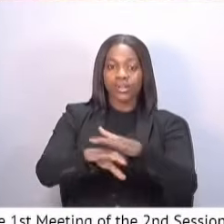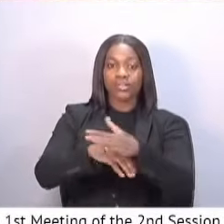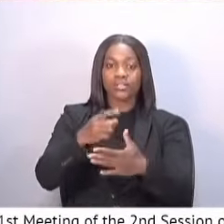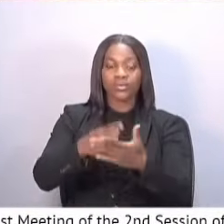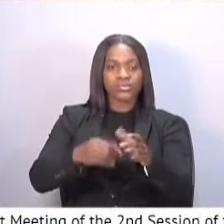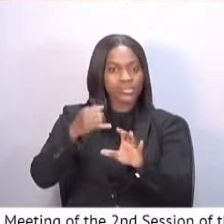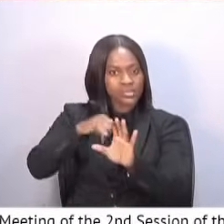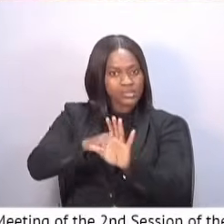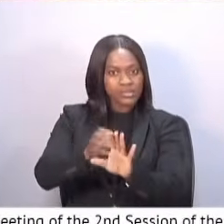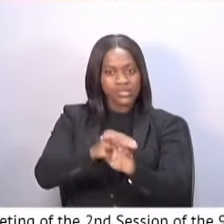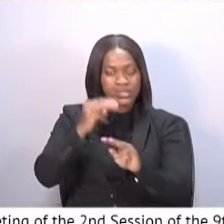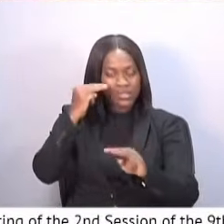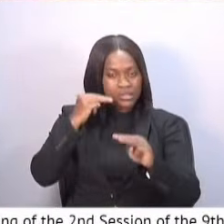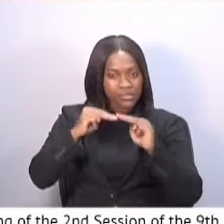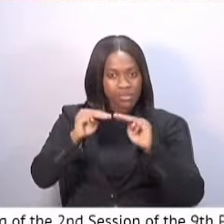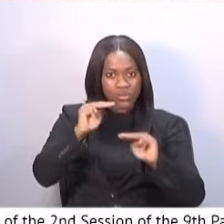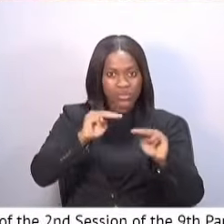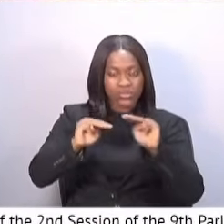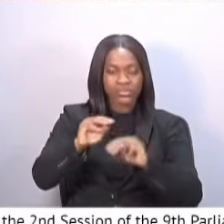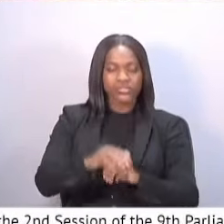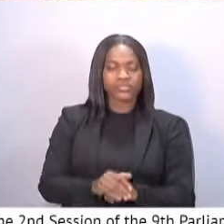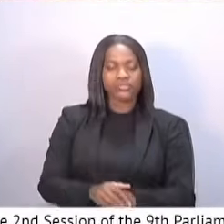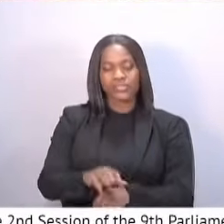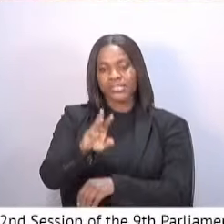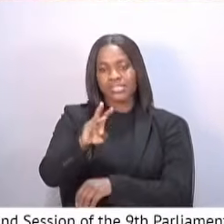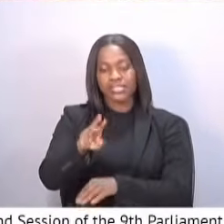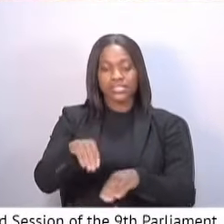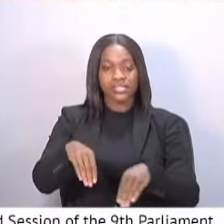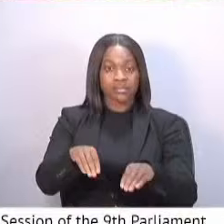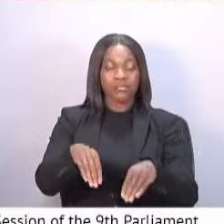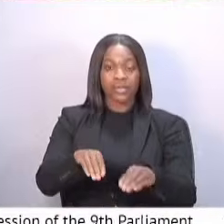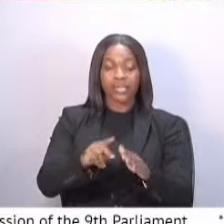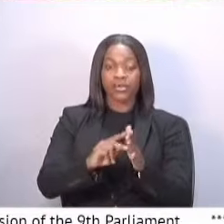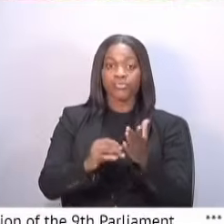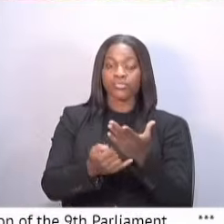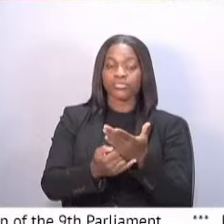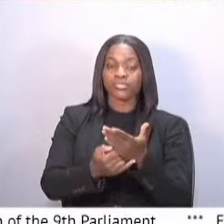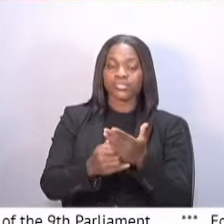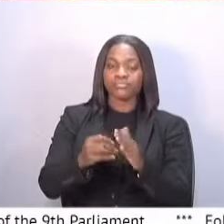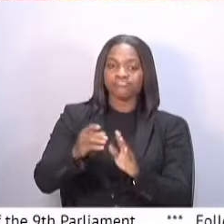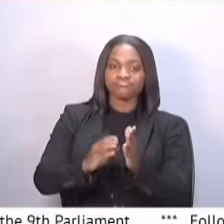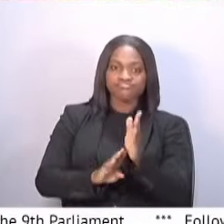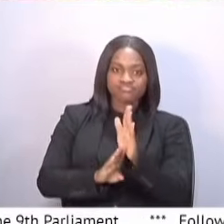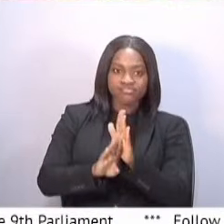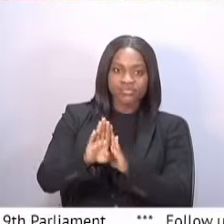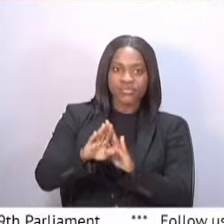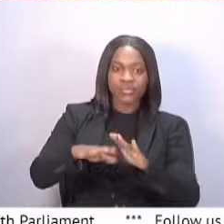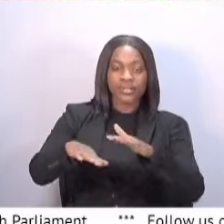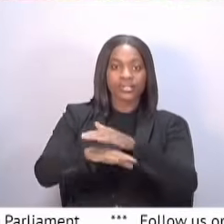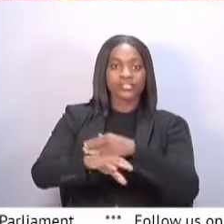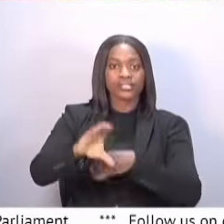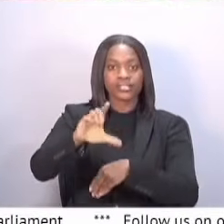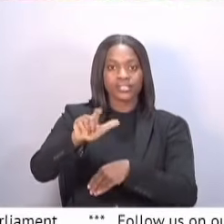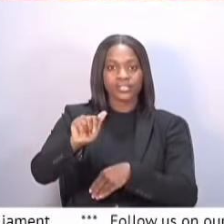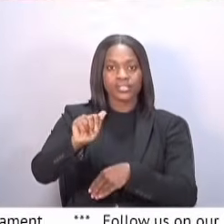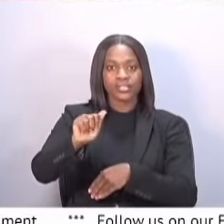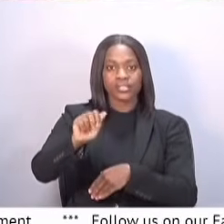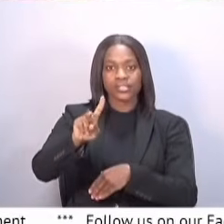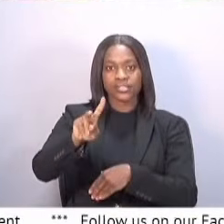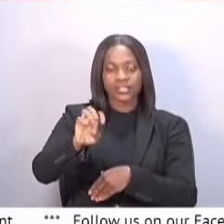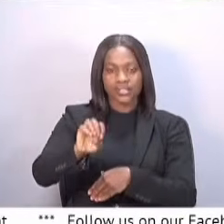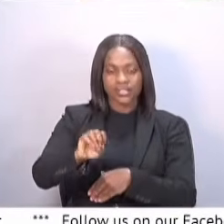and monitoring. 16 carbon market projects are being developed under the Cliff Foundation. In